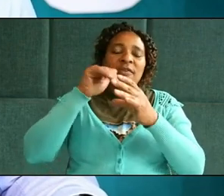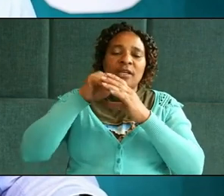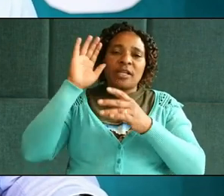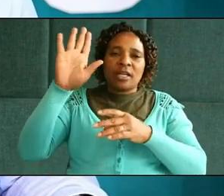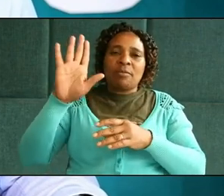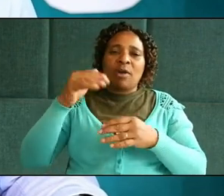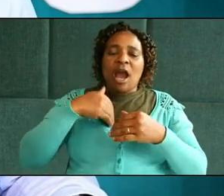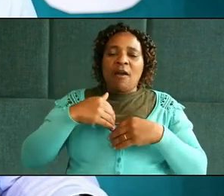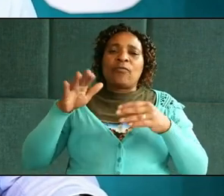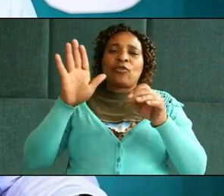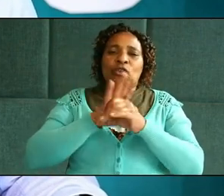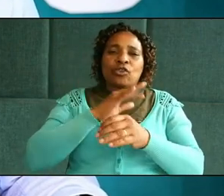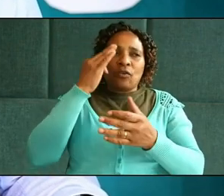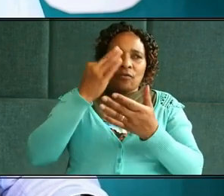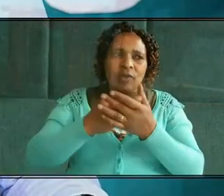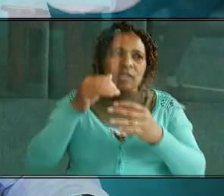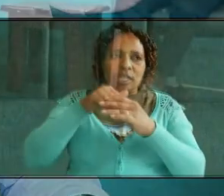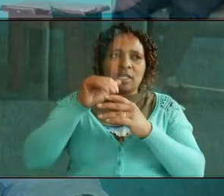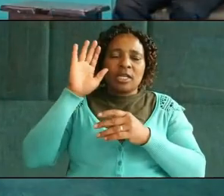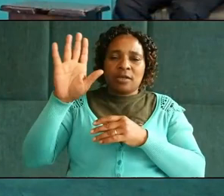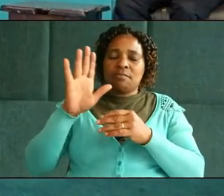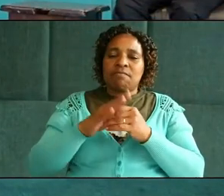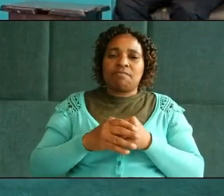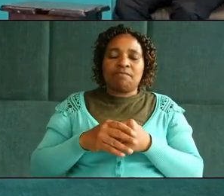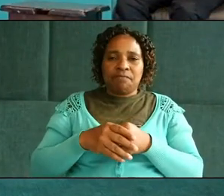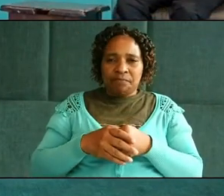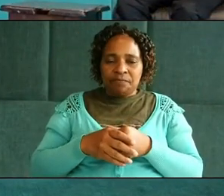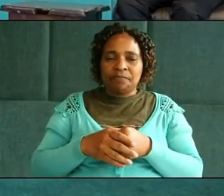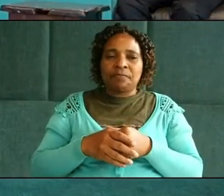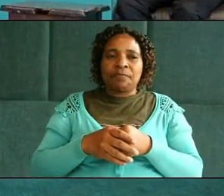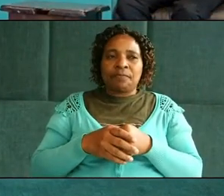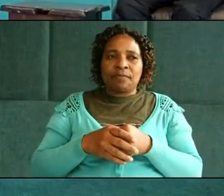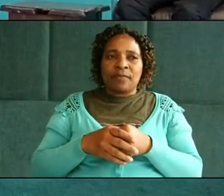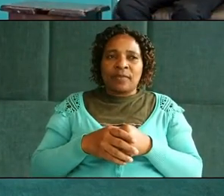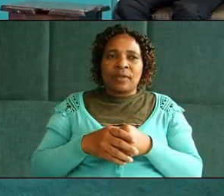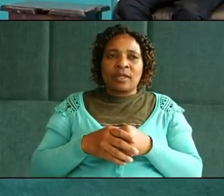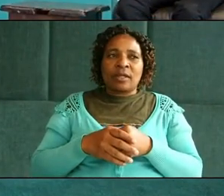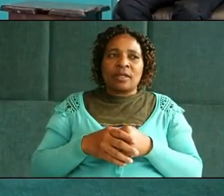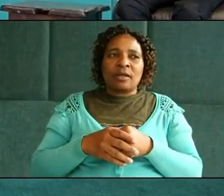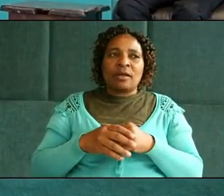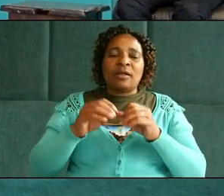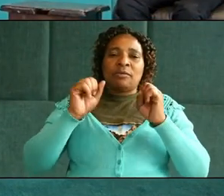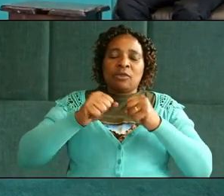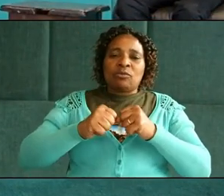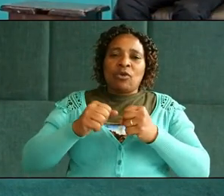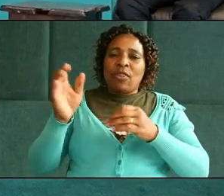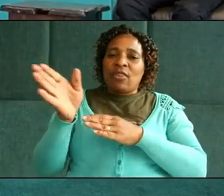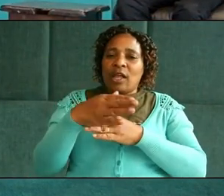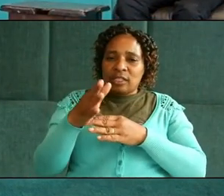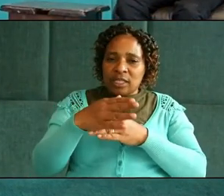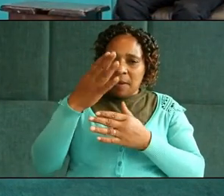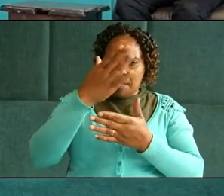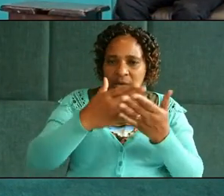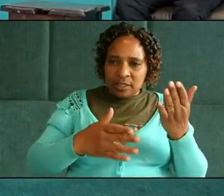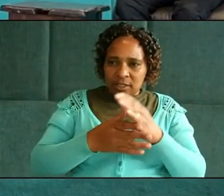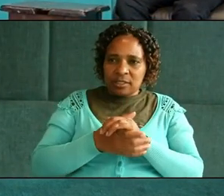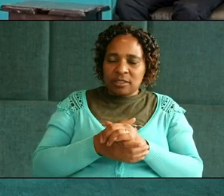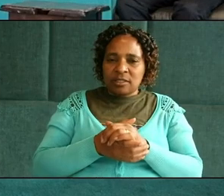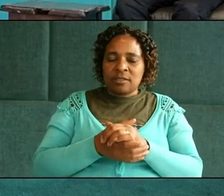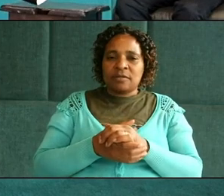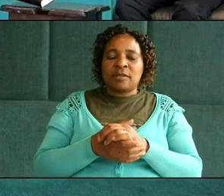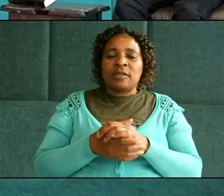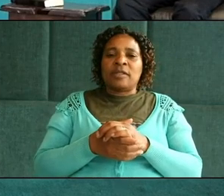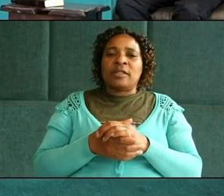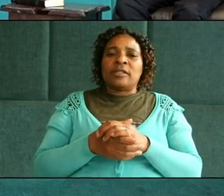total faith in Him. Amen. That takes us to the Thursday part.